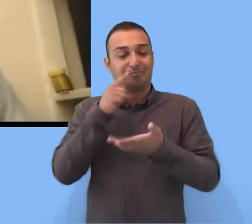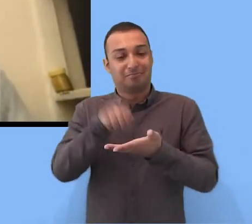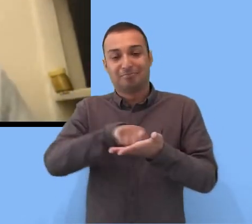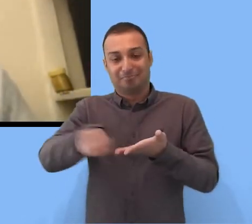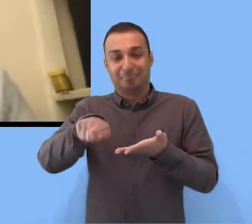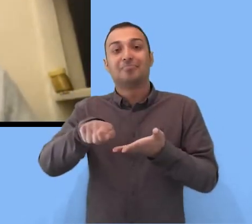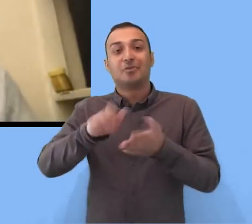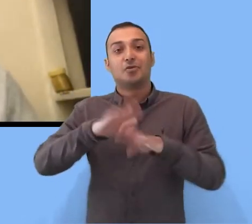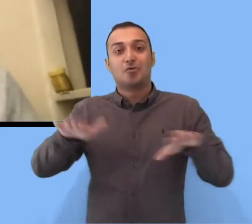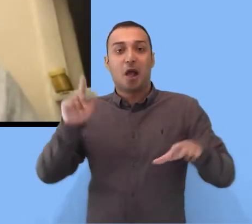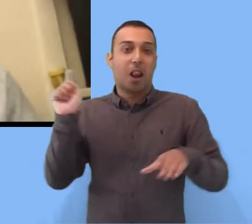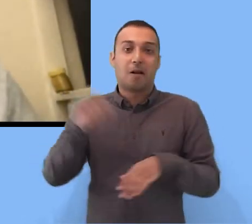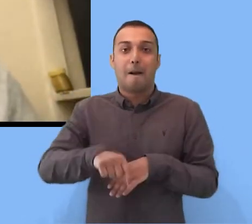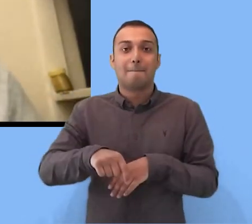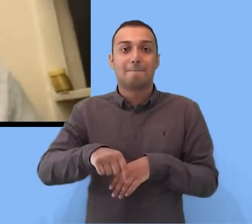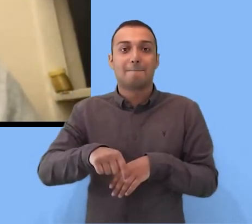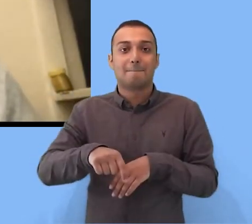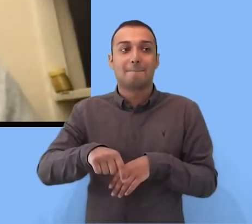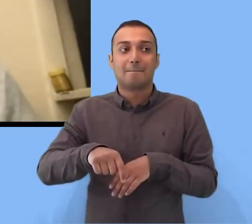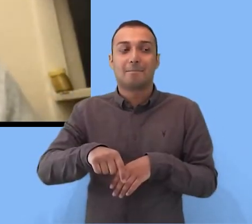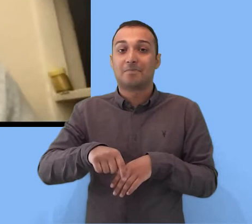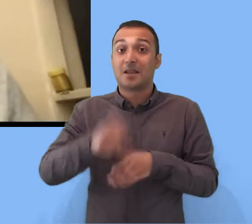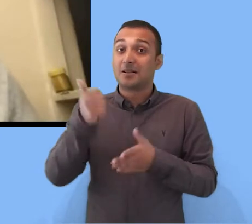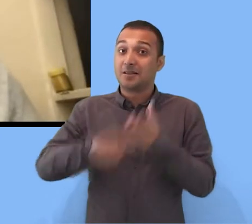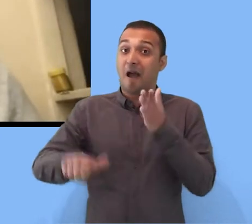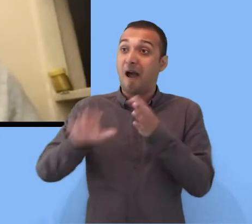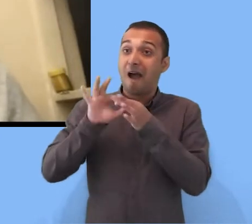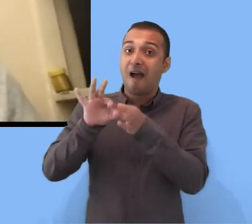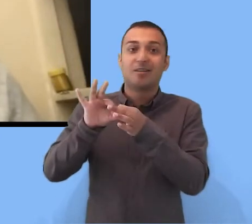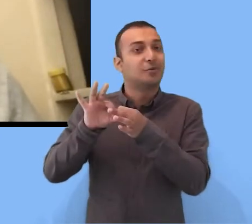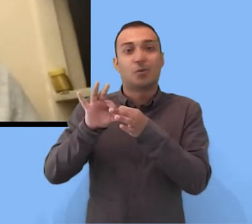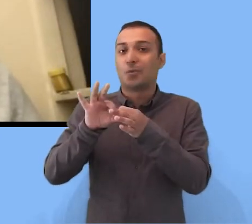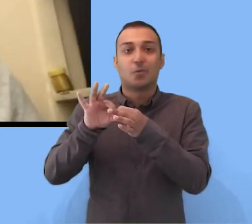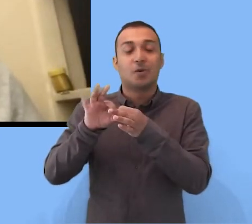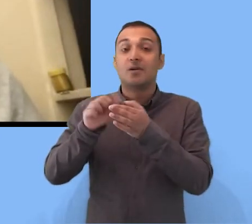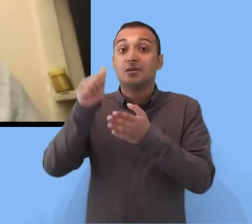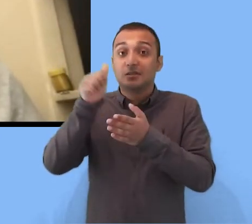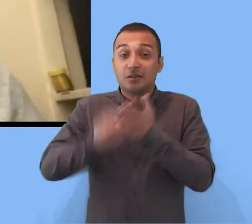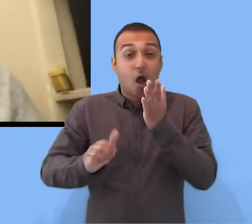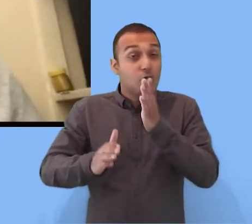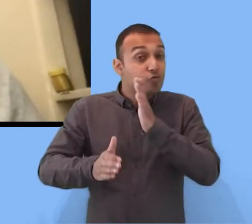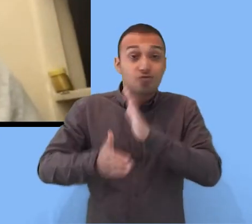It starts from the first point of interaction.